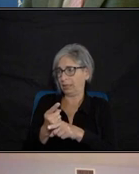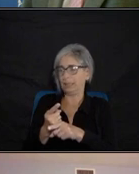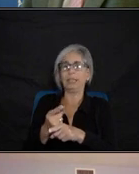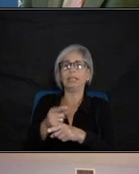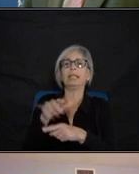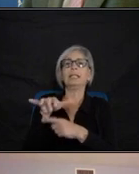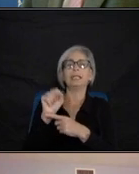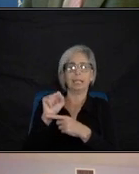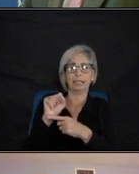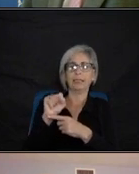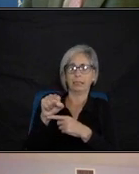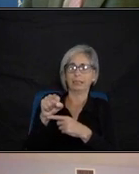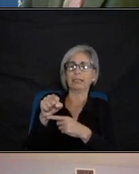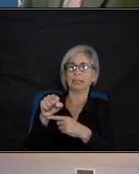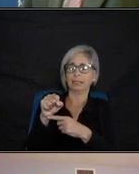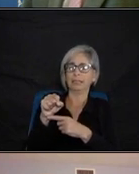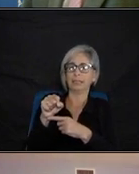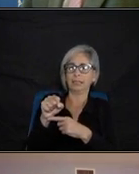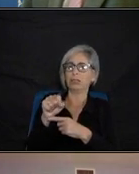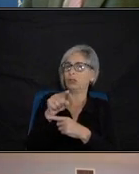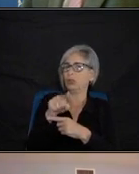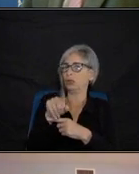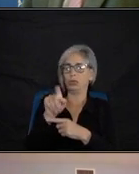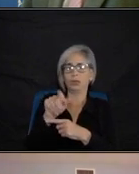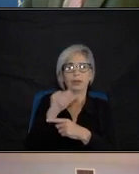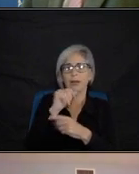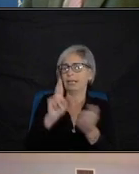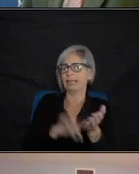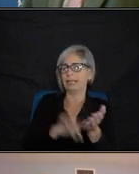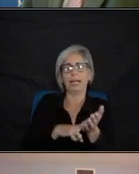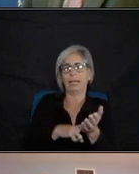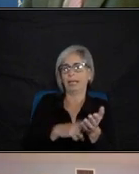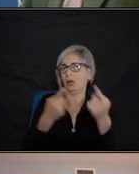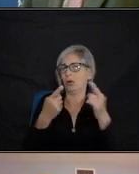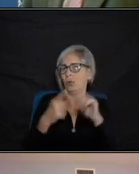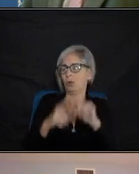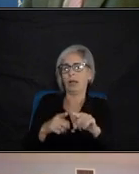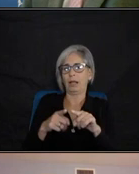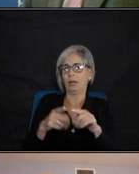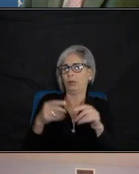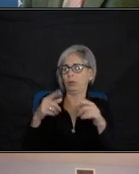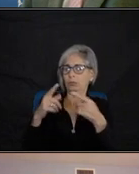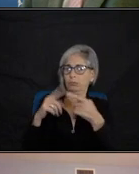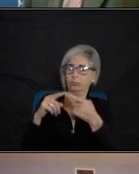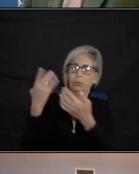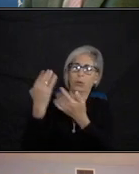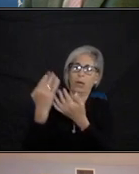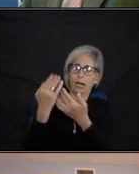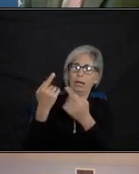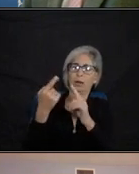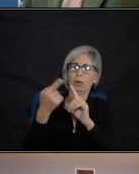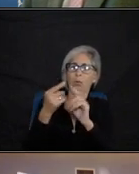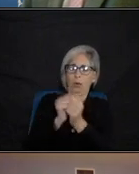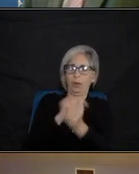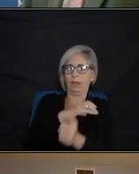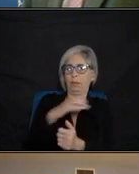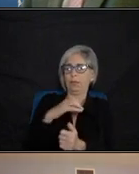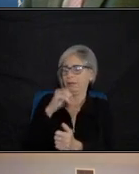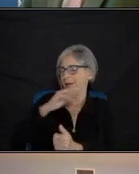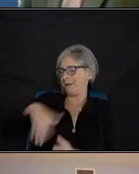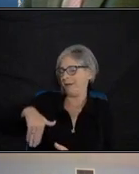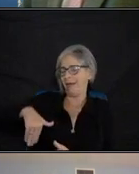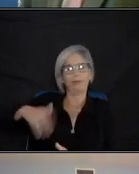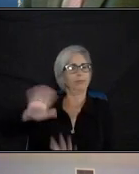Yes, sir. You should not sign the agreement while the matter is still pending before the commission. Okay.